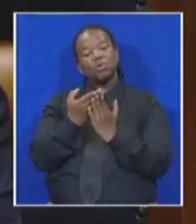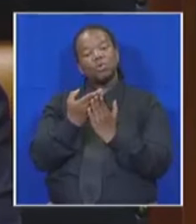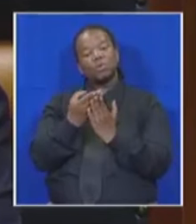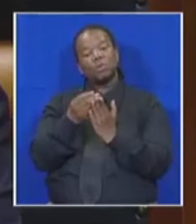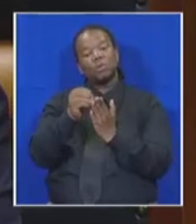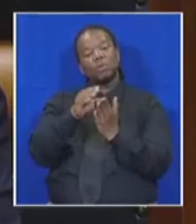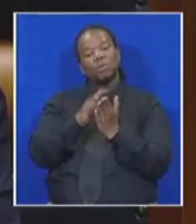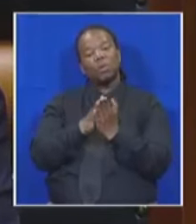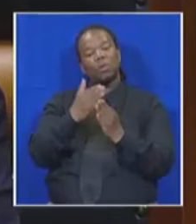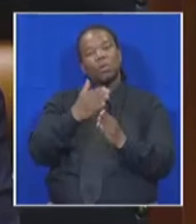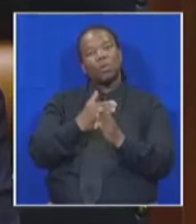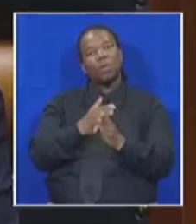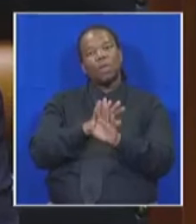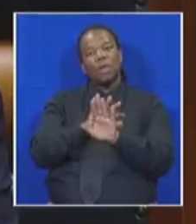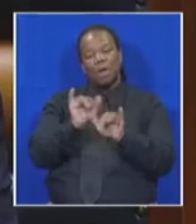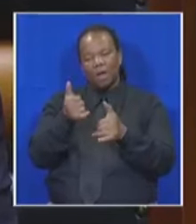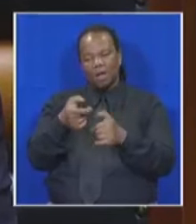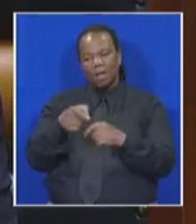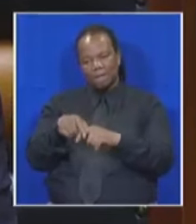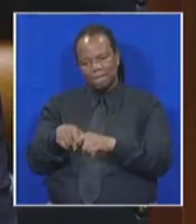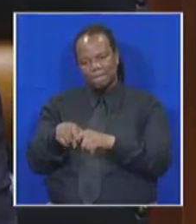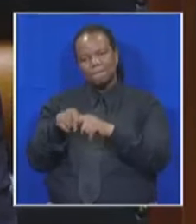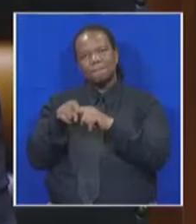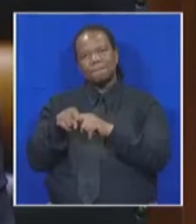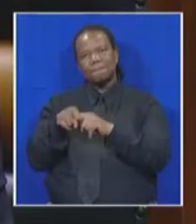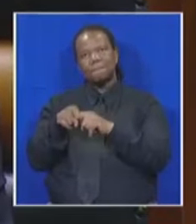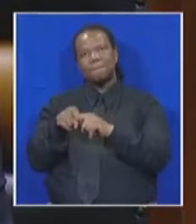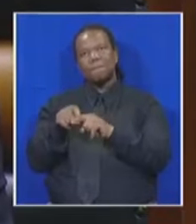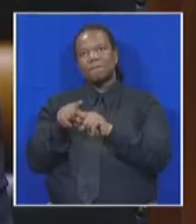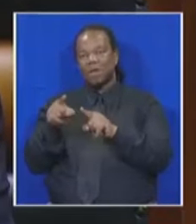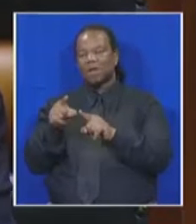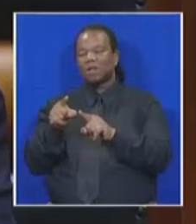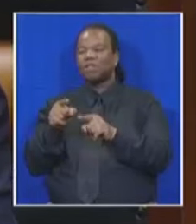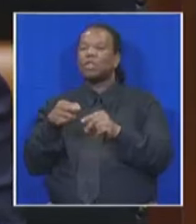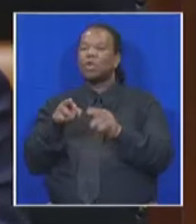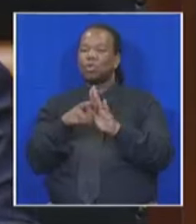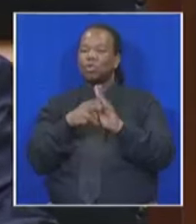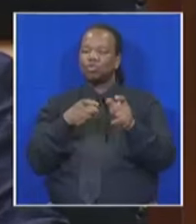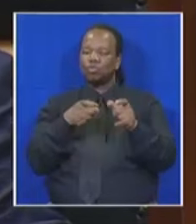currently suspended pending deliberations in the Rules Committee.